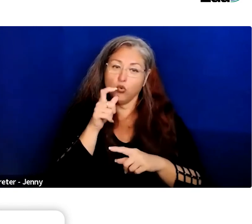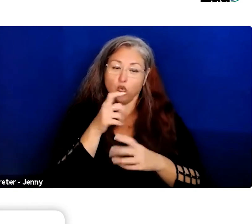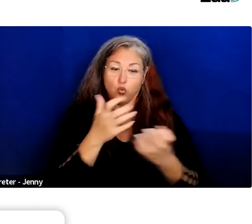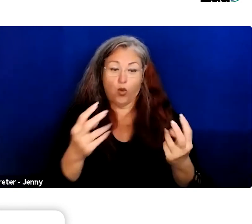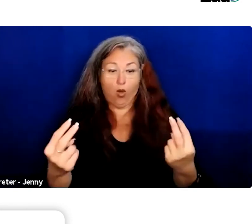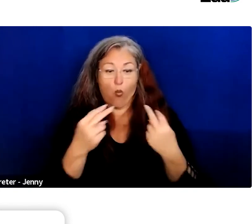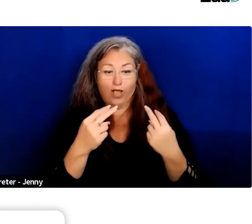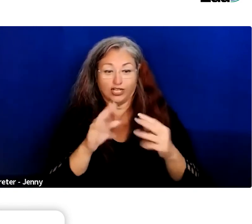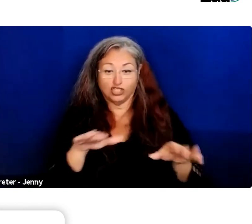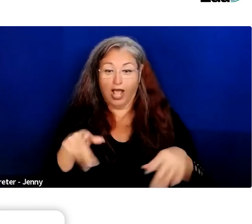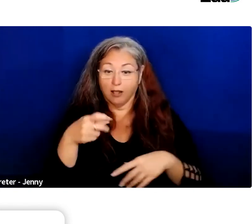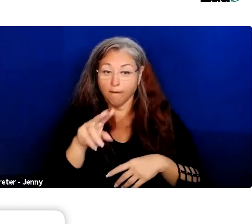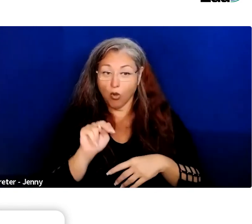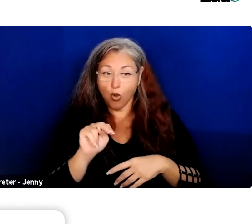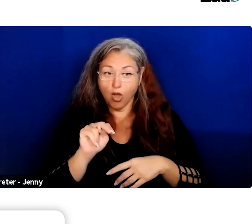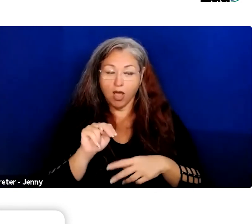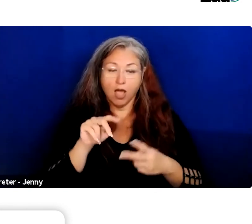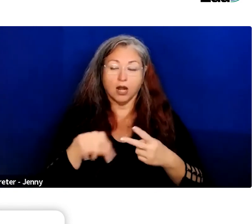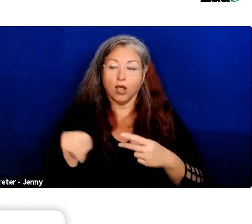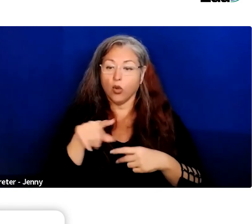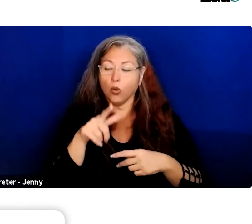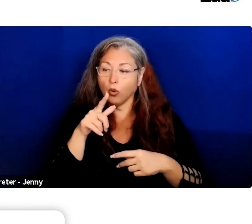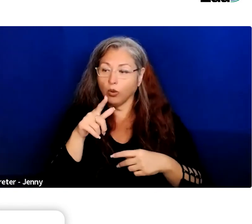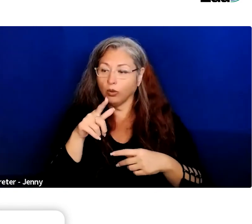are watching child pornography, that are,